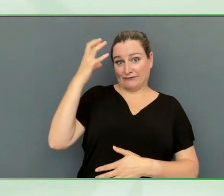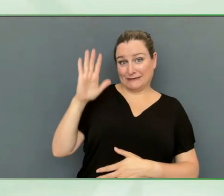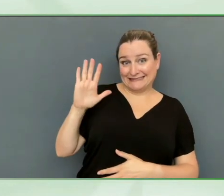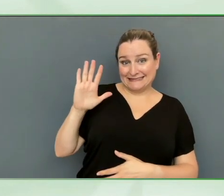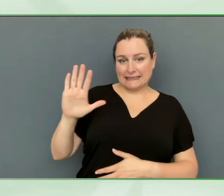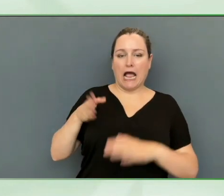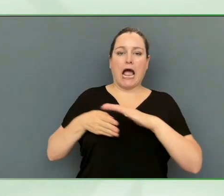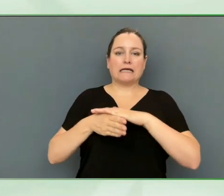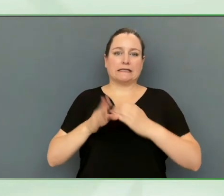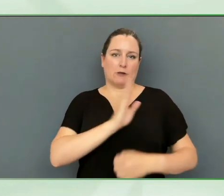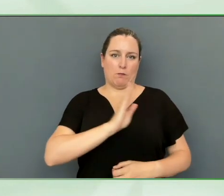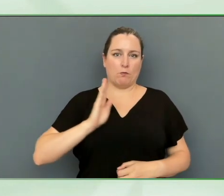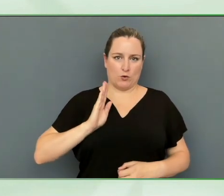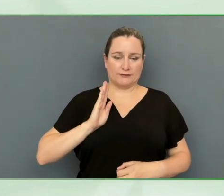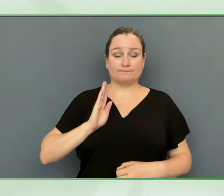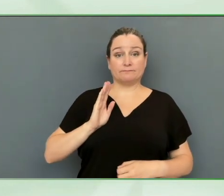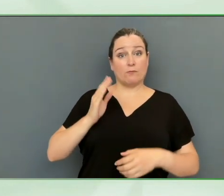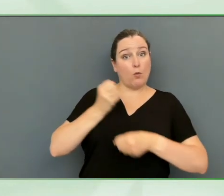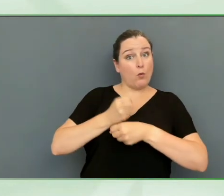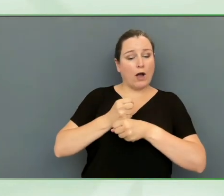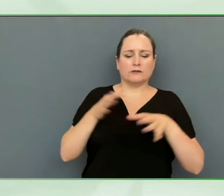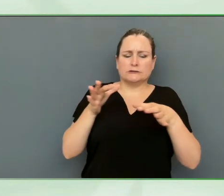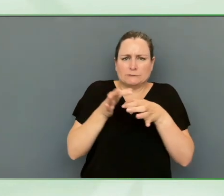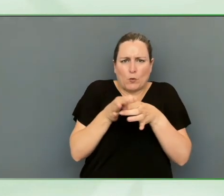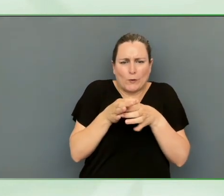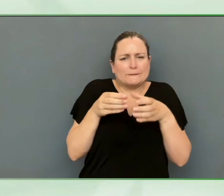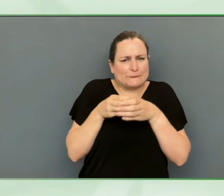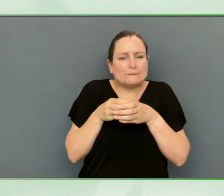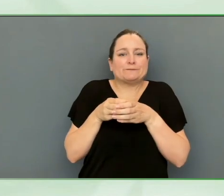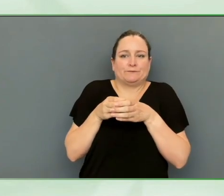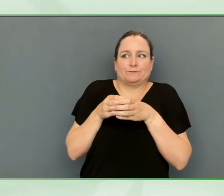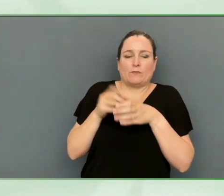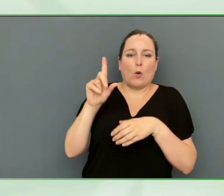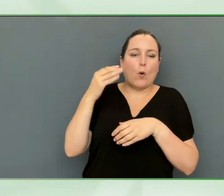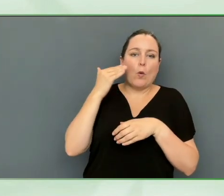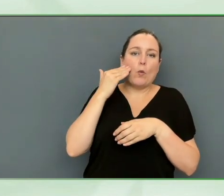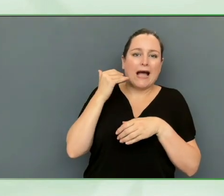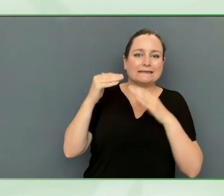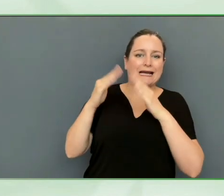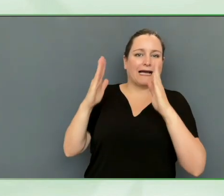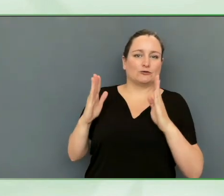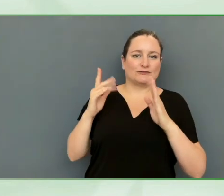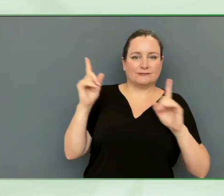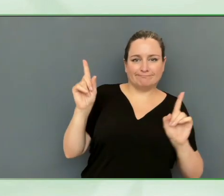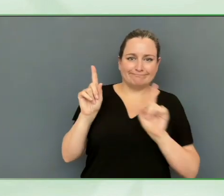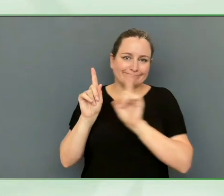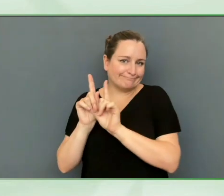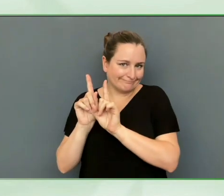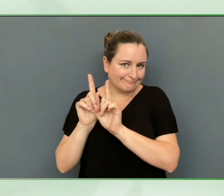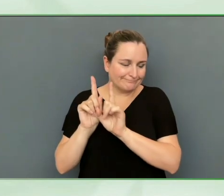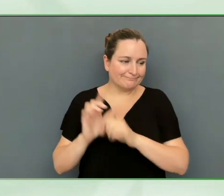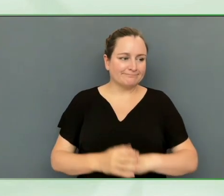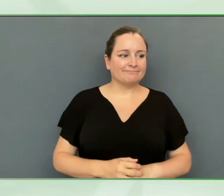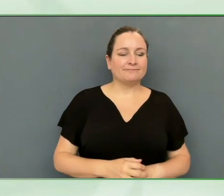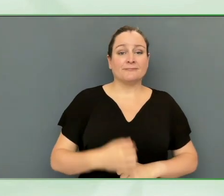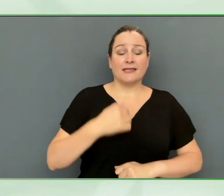government under the White House. We are an agency designed to work on technical standards